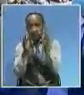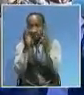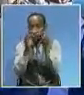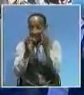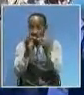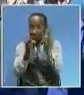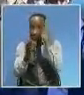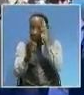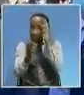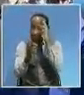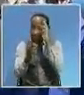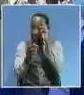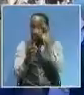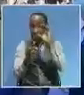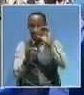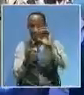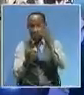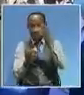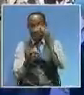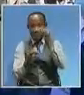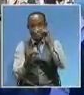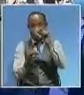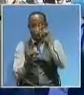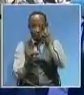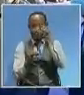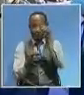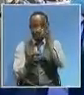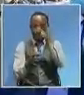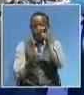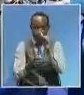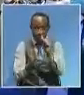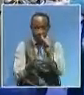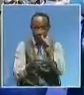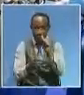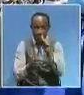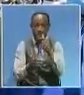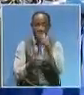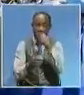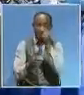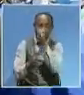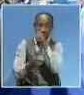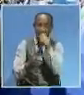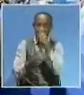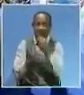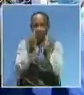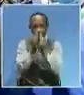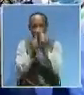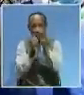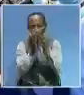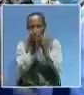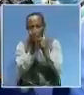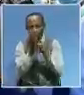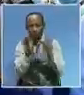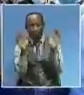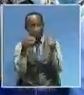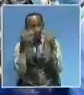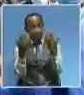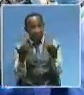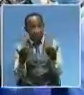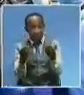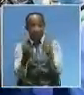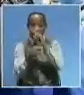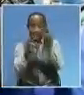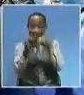Chilupya Kapwepwe said in Chinsali, that we must record certain aspects that were not recorded properly. And then once as a nation